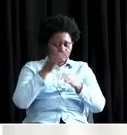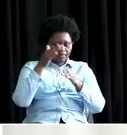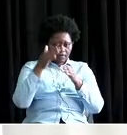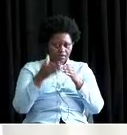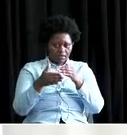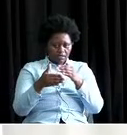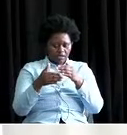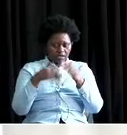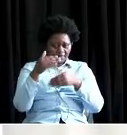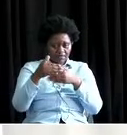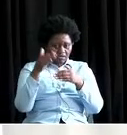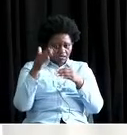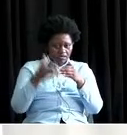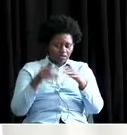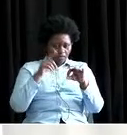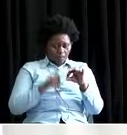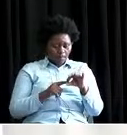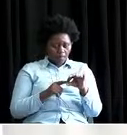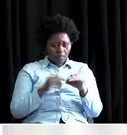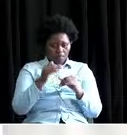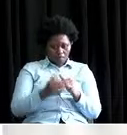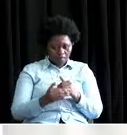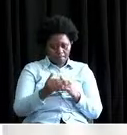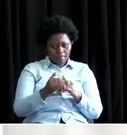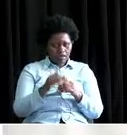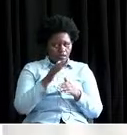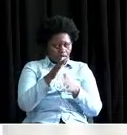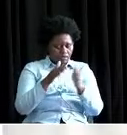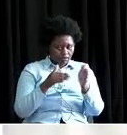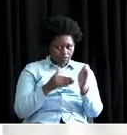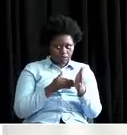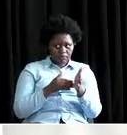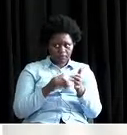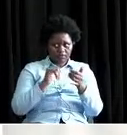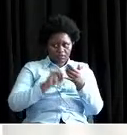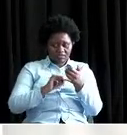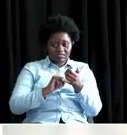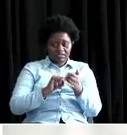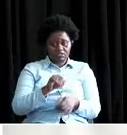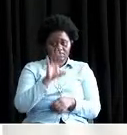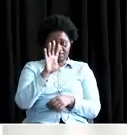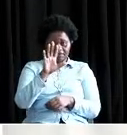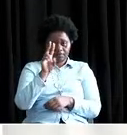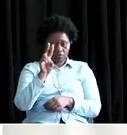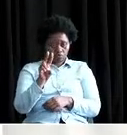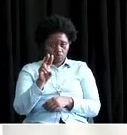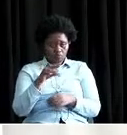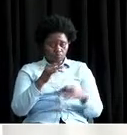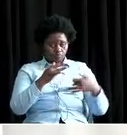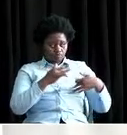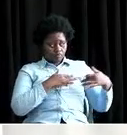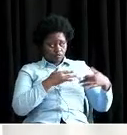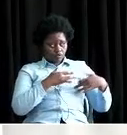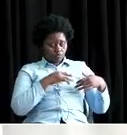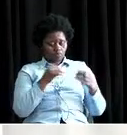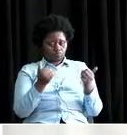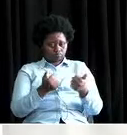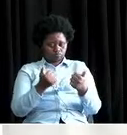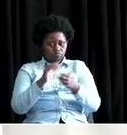quarter. So as far as compliance with section 52 is concerned, we have